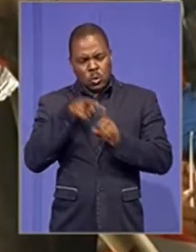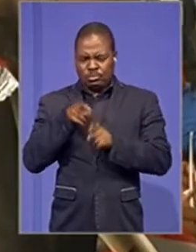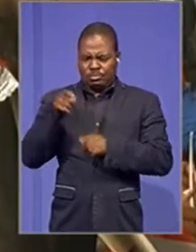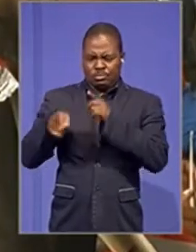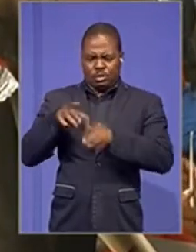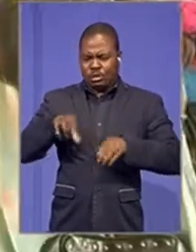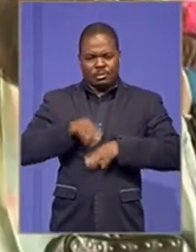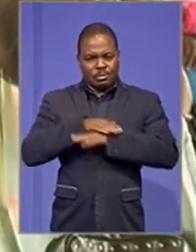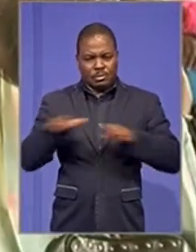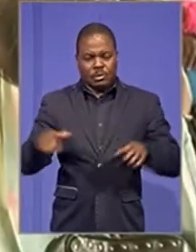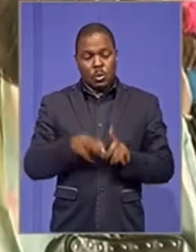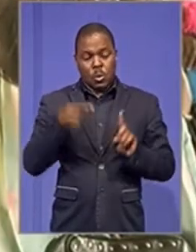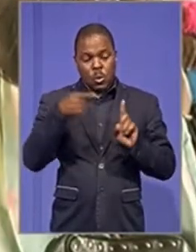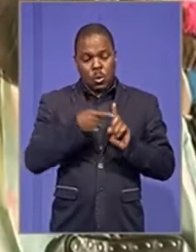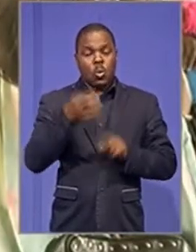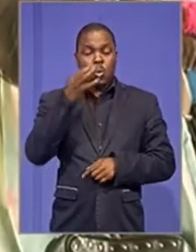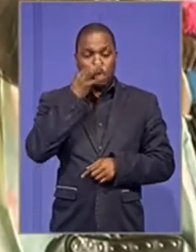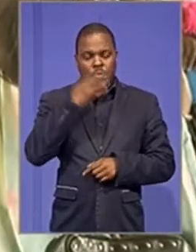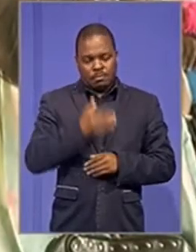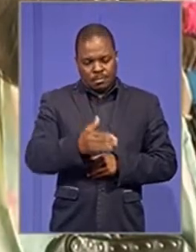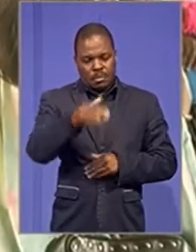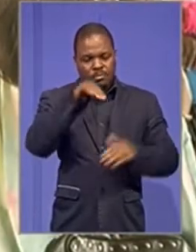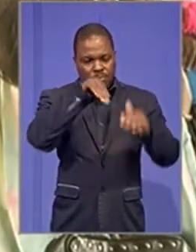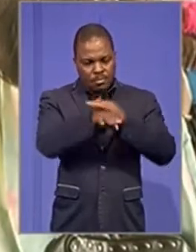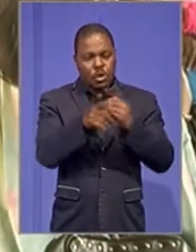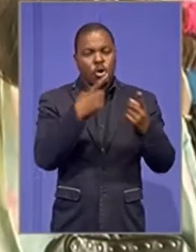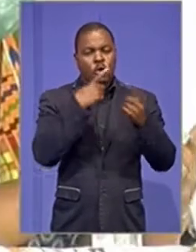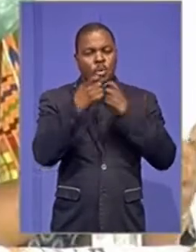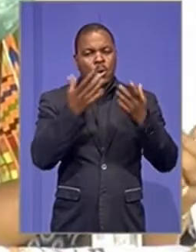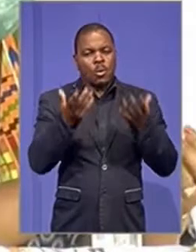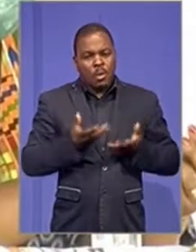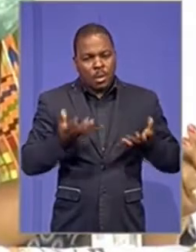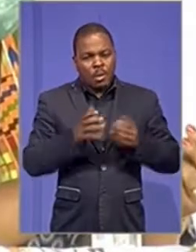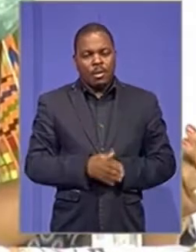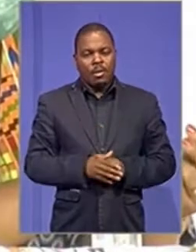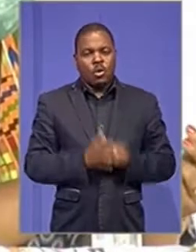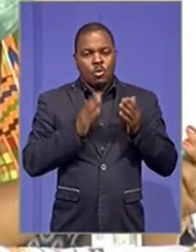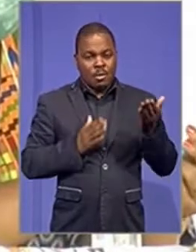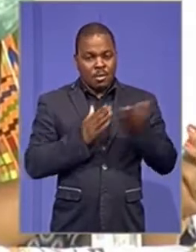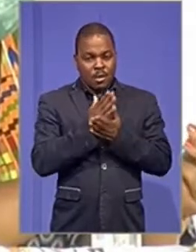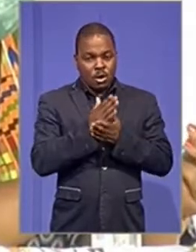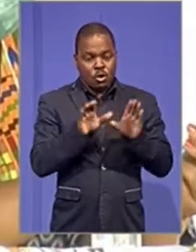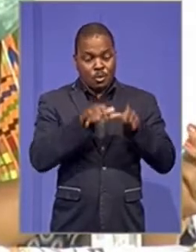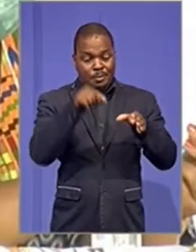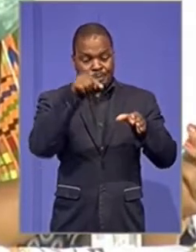semmušo. Zikalala o re mmušo o tla iša taba ye go Khomišene ya Ditokelo tša Botho mo Afrika Borwa.